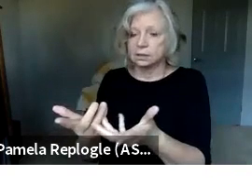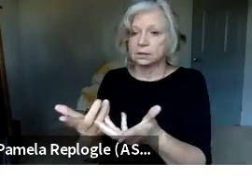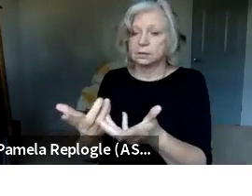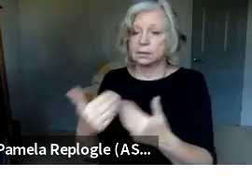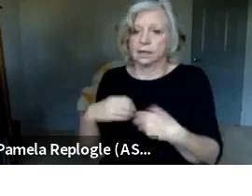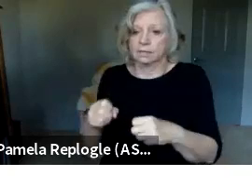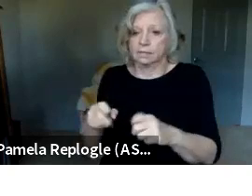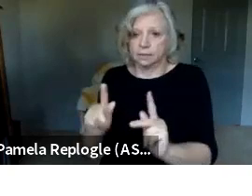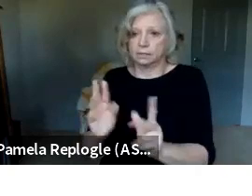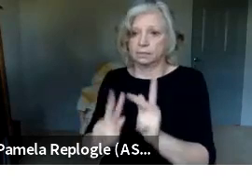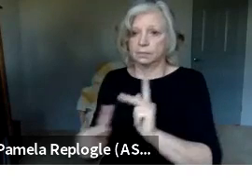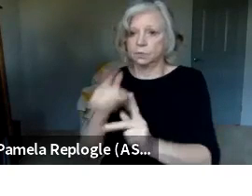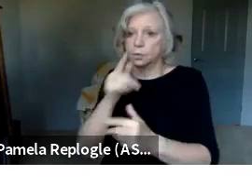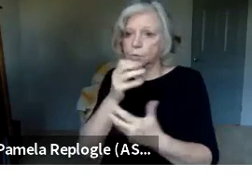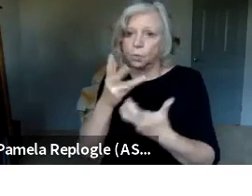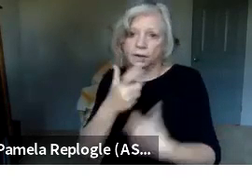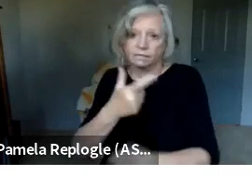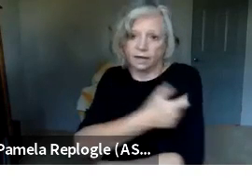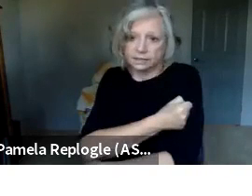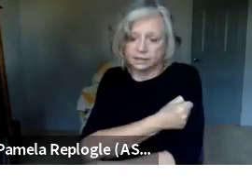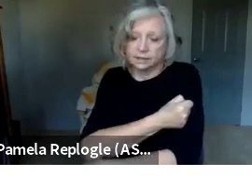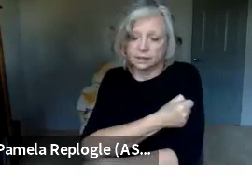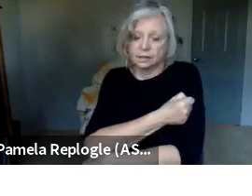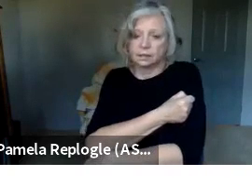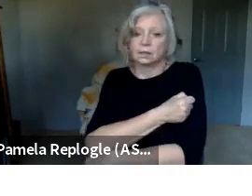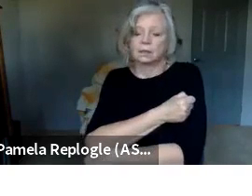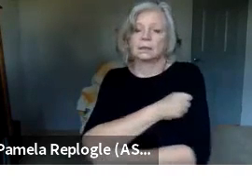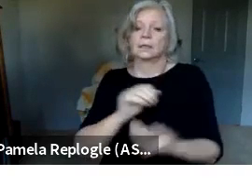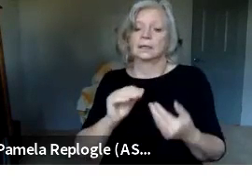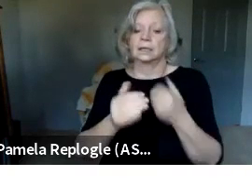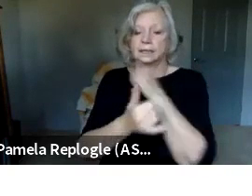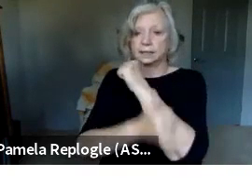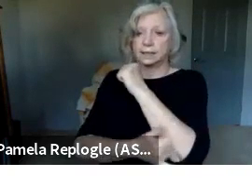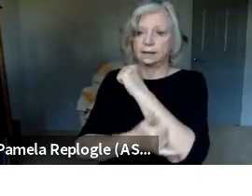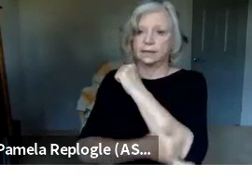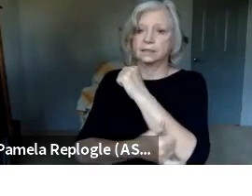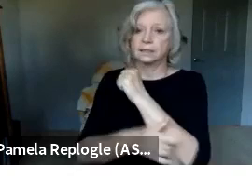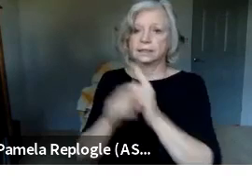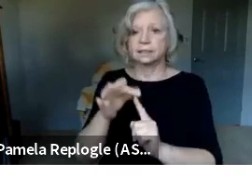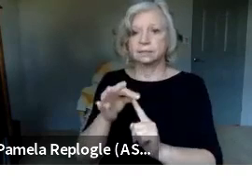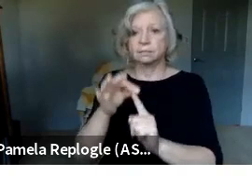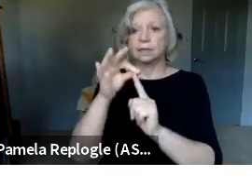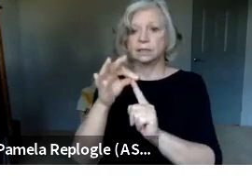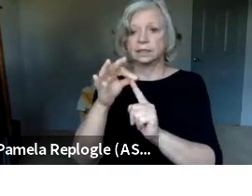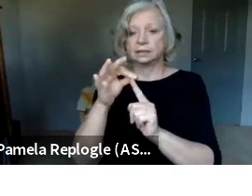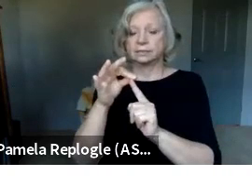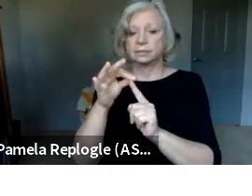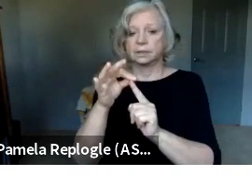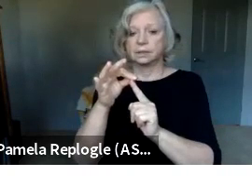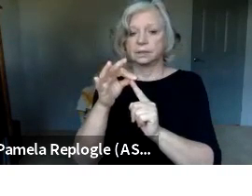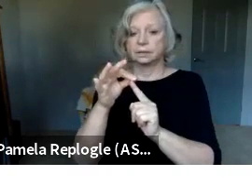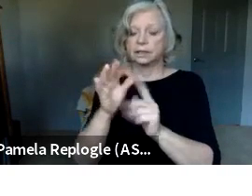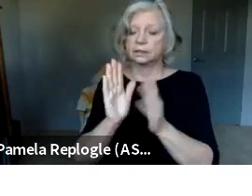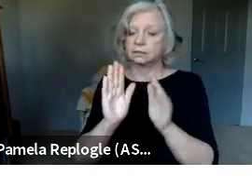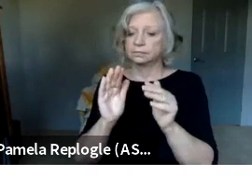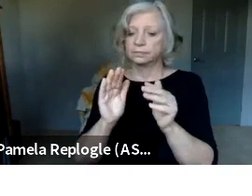to get vaccinated across the county, and particularly in our hard-hit communities. And even